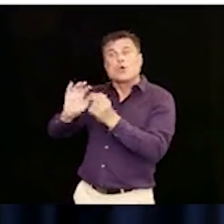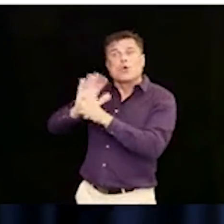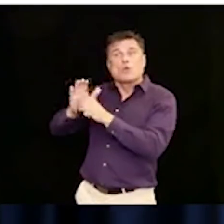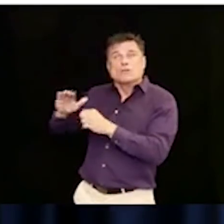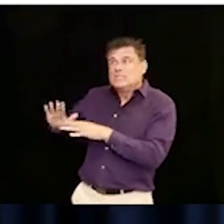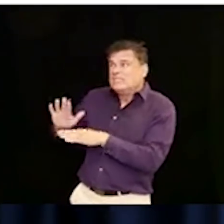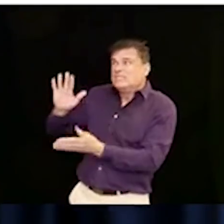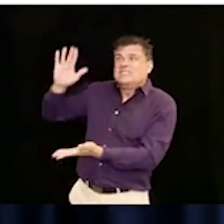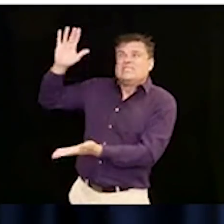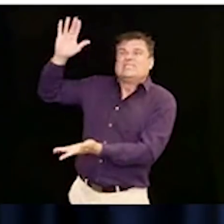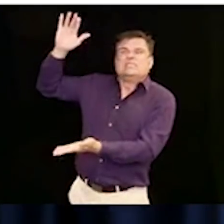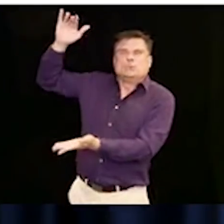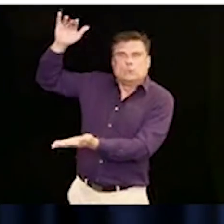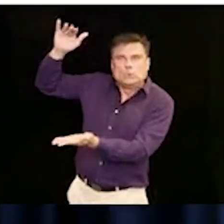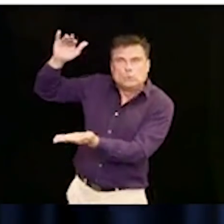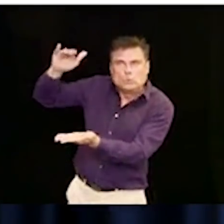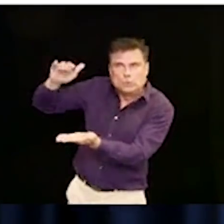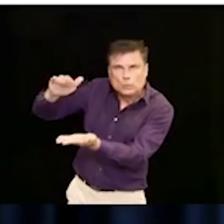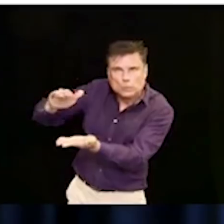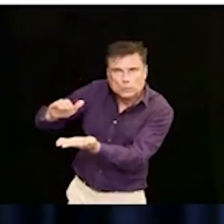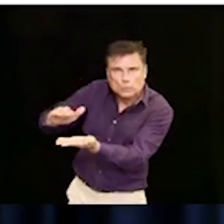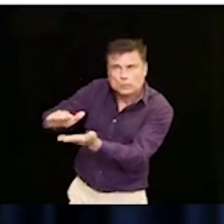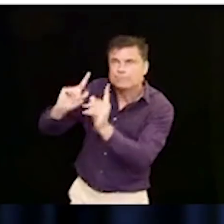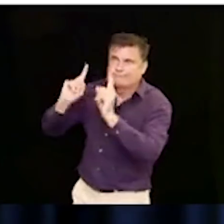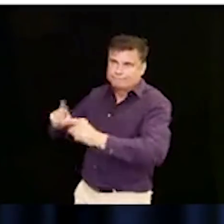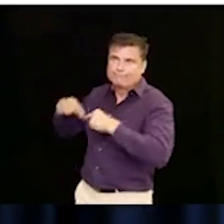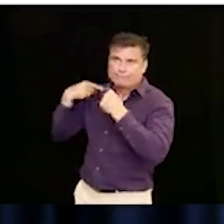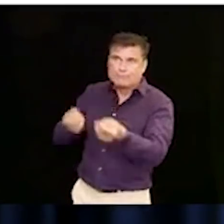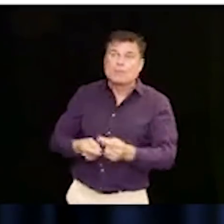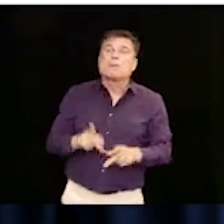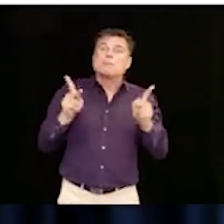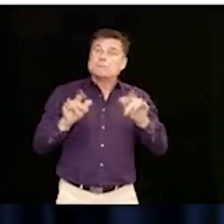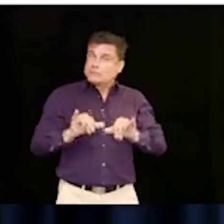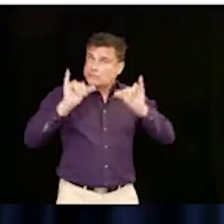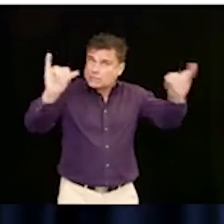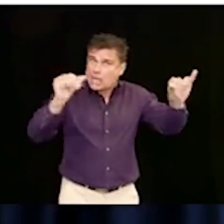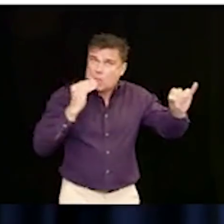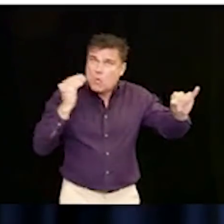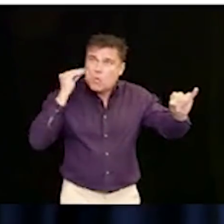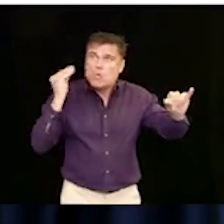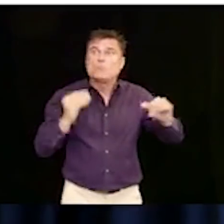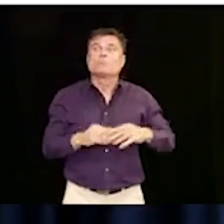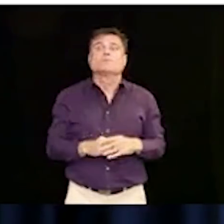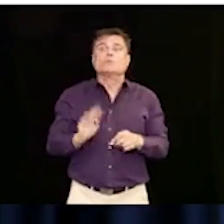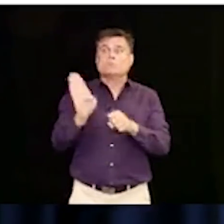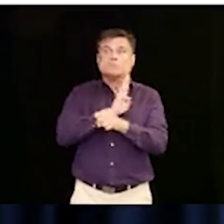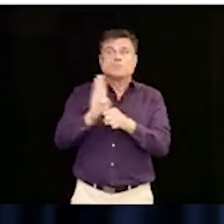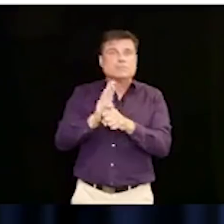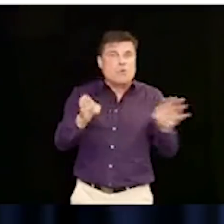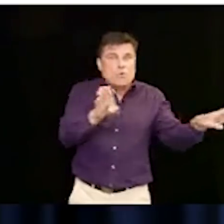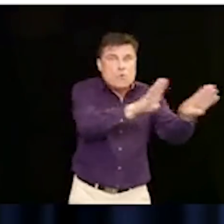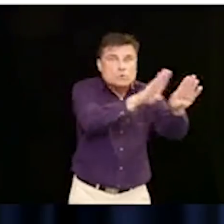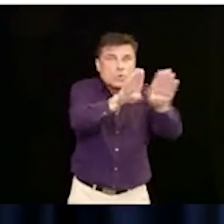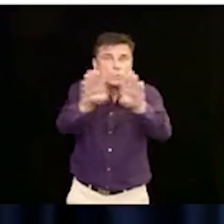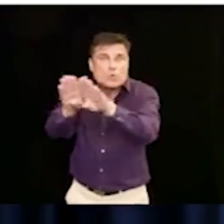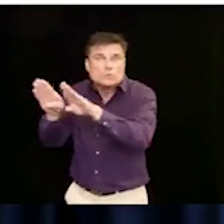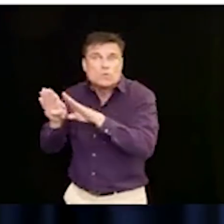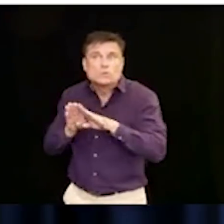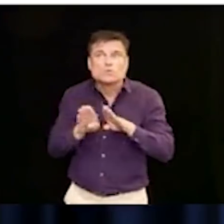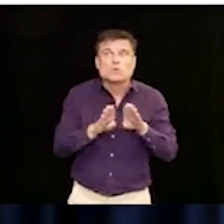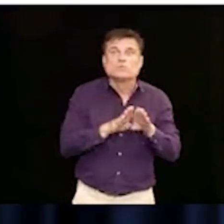daily conversations. People stayed home, businesses closed, and transitioned